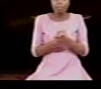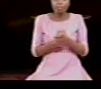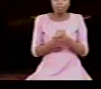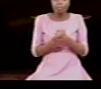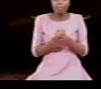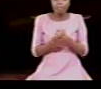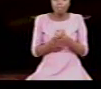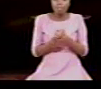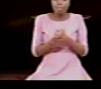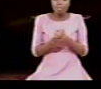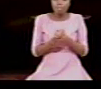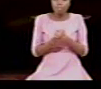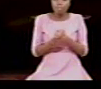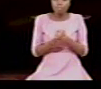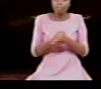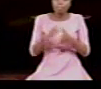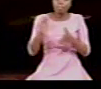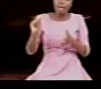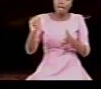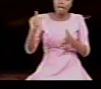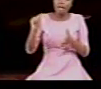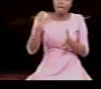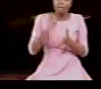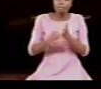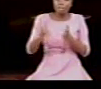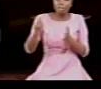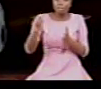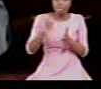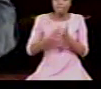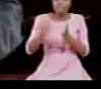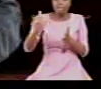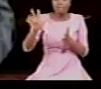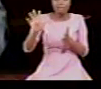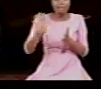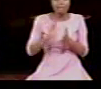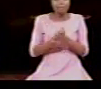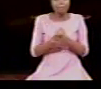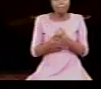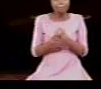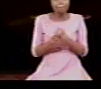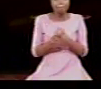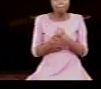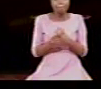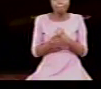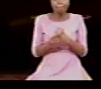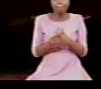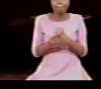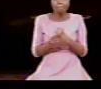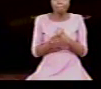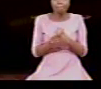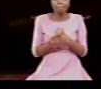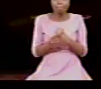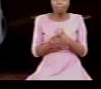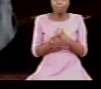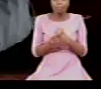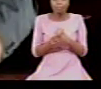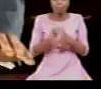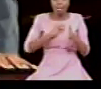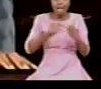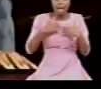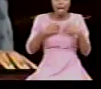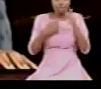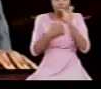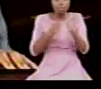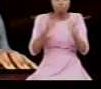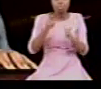25. Acts 20, I read from verse 35. Look at your Bible. Verse 35. I have showed